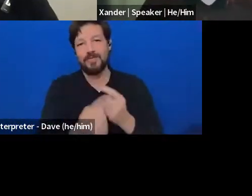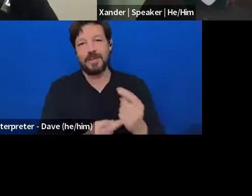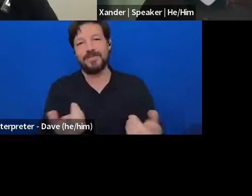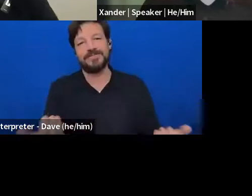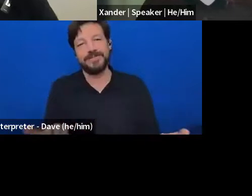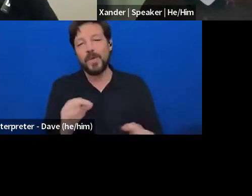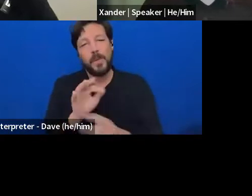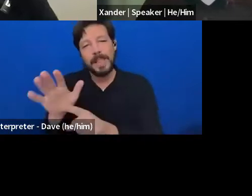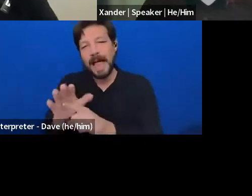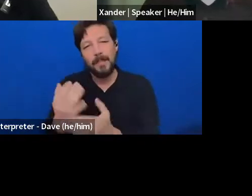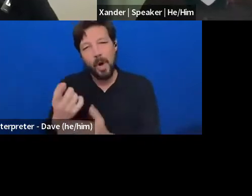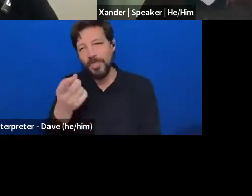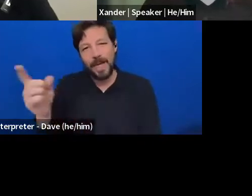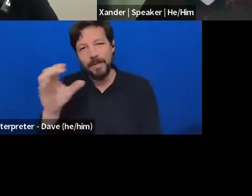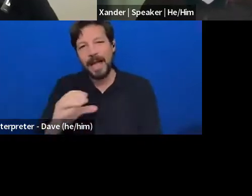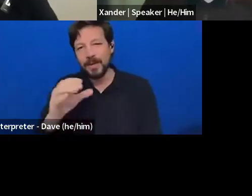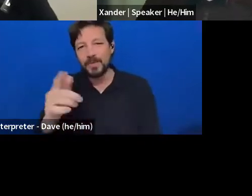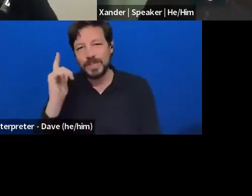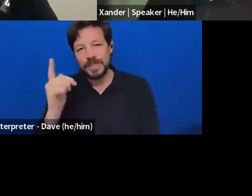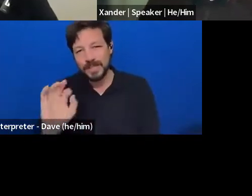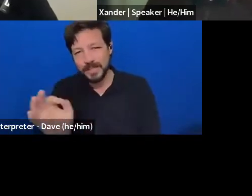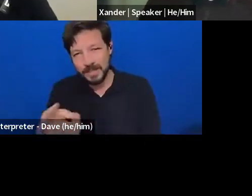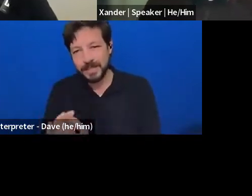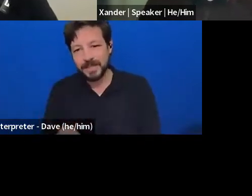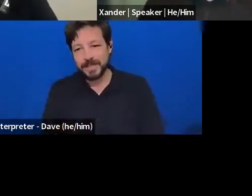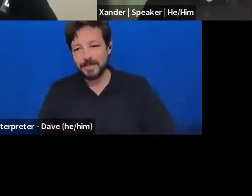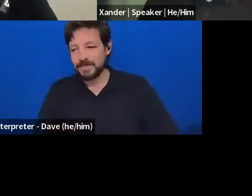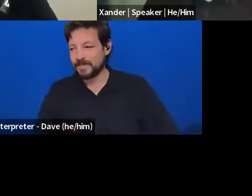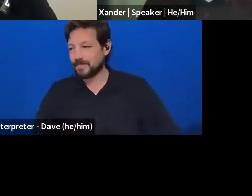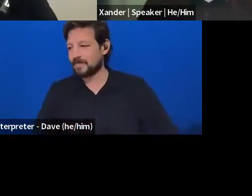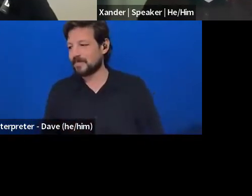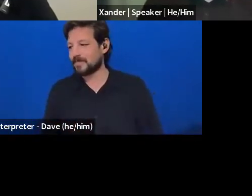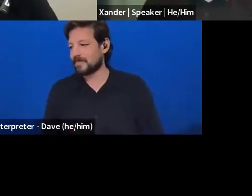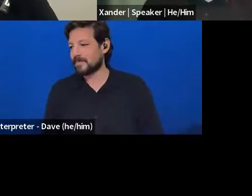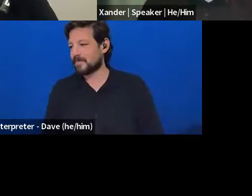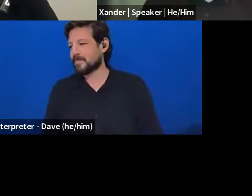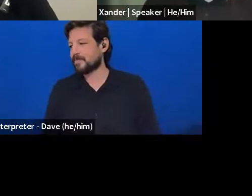But yeah, it's being able to do that and